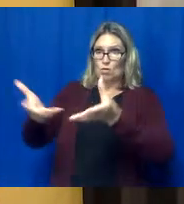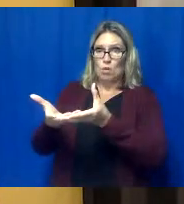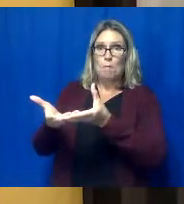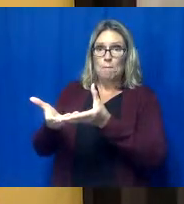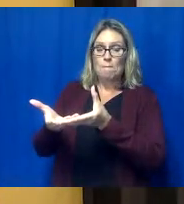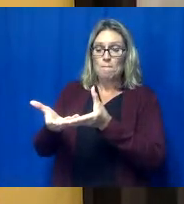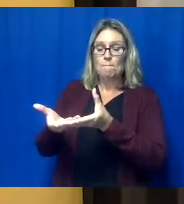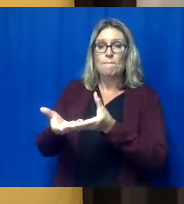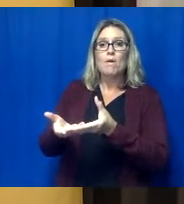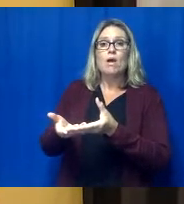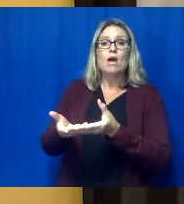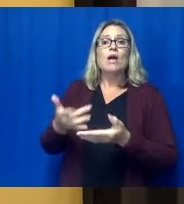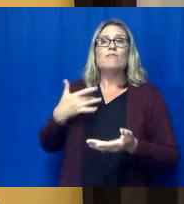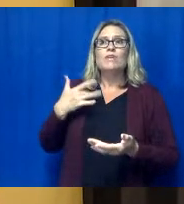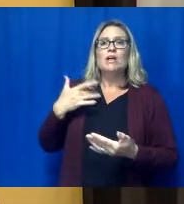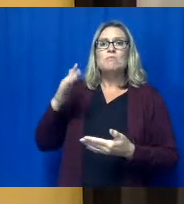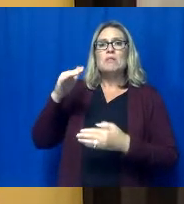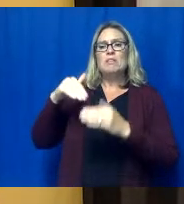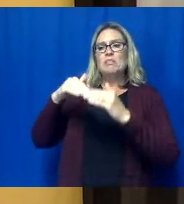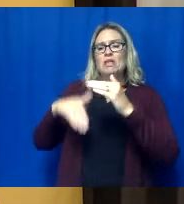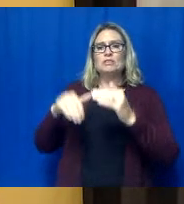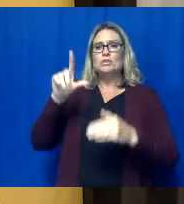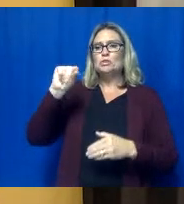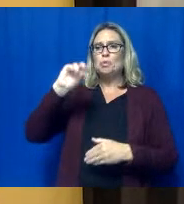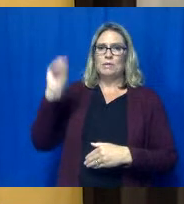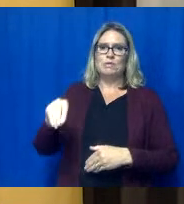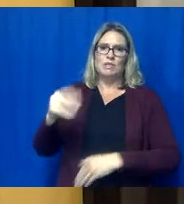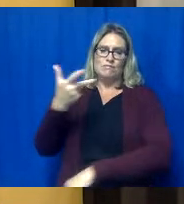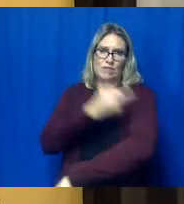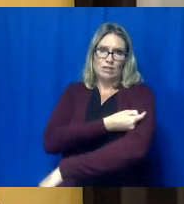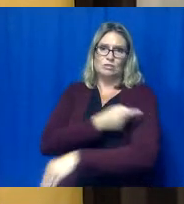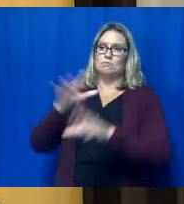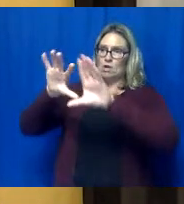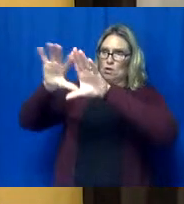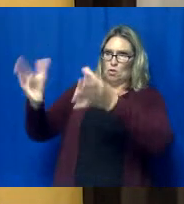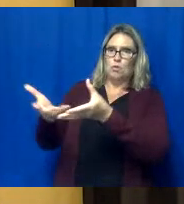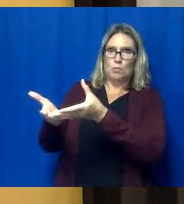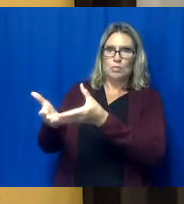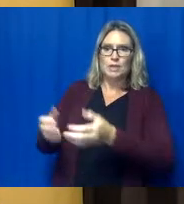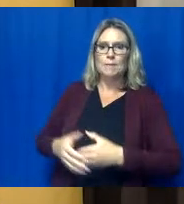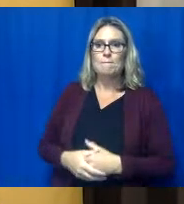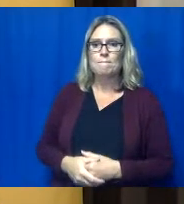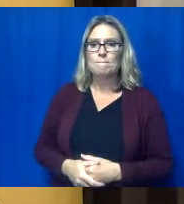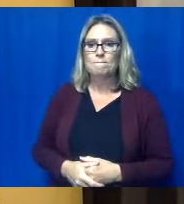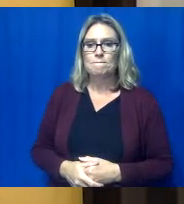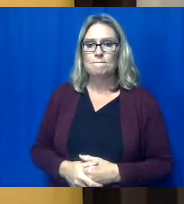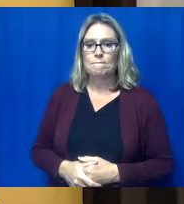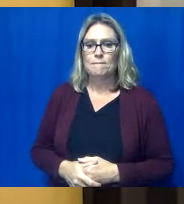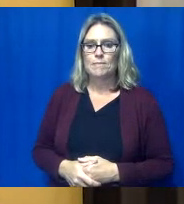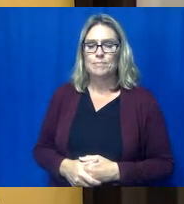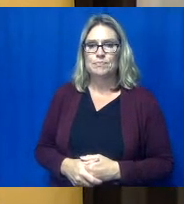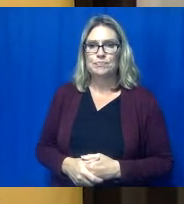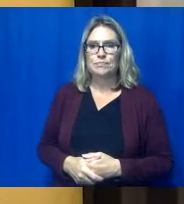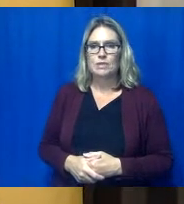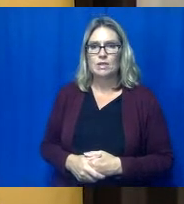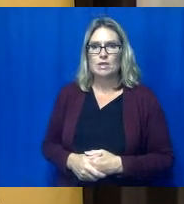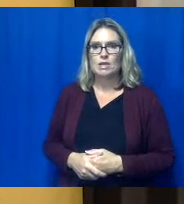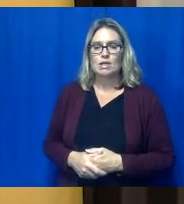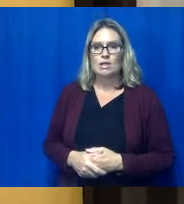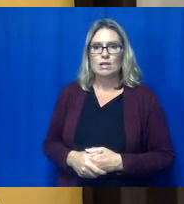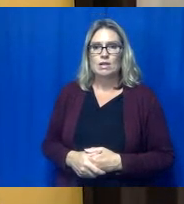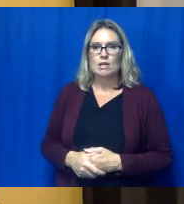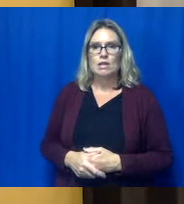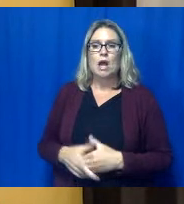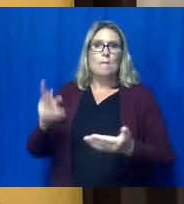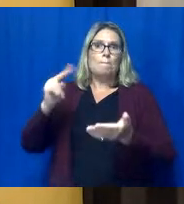probably there's less than 20% vaccine coverage globally, that is an incubator